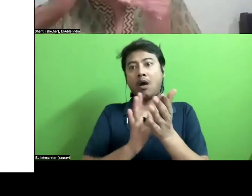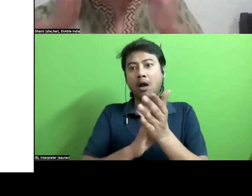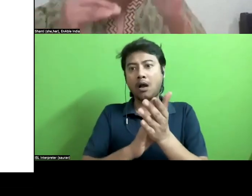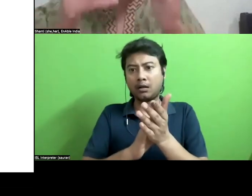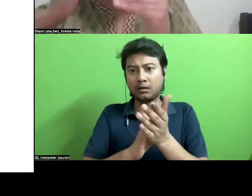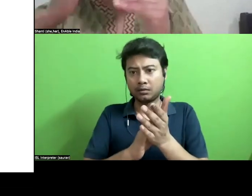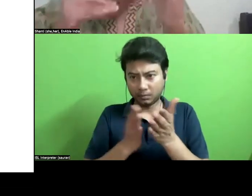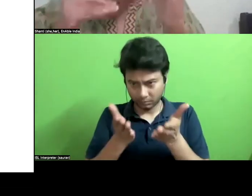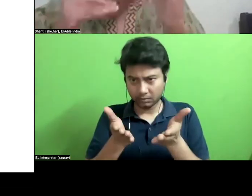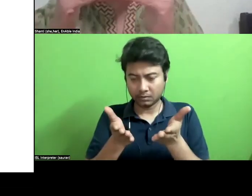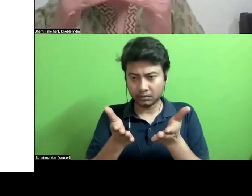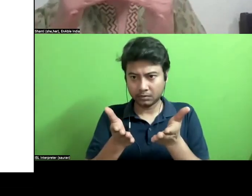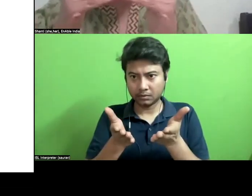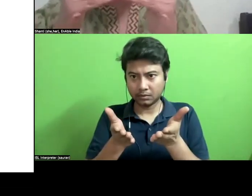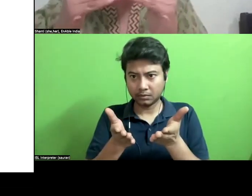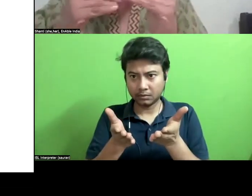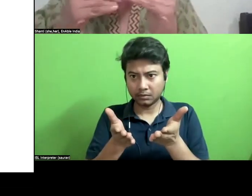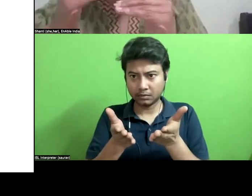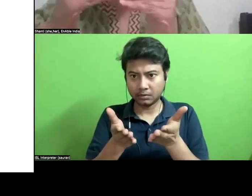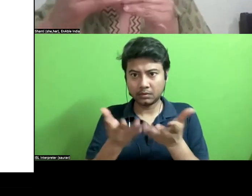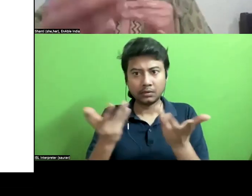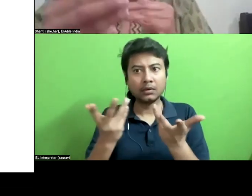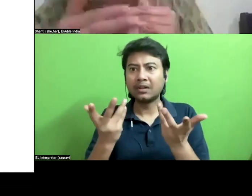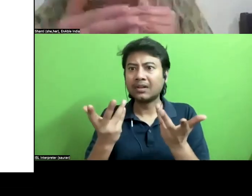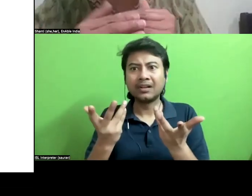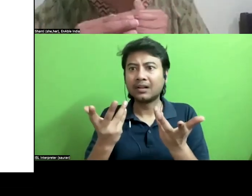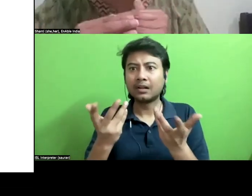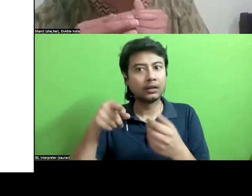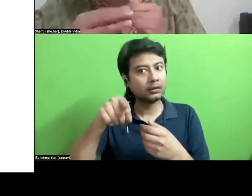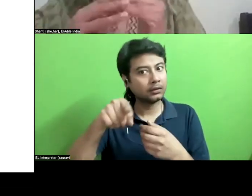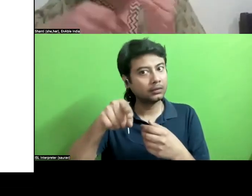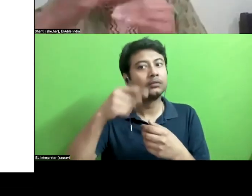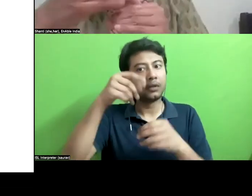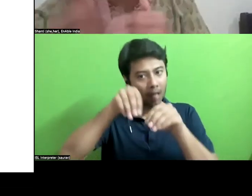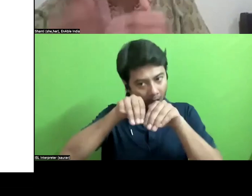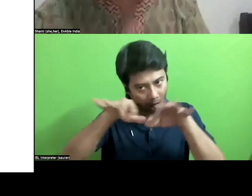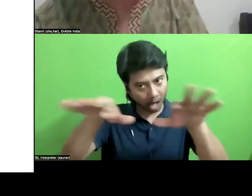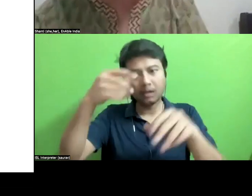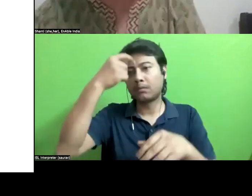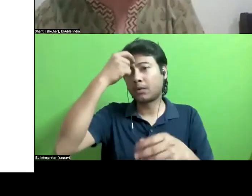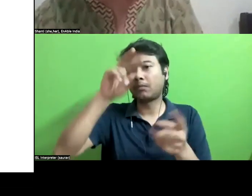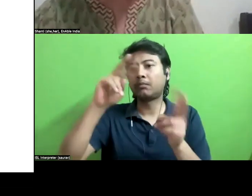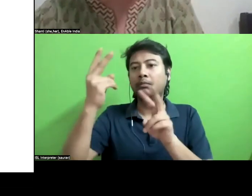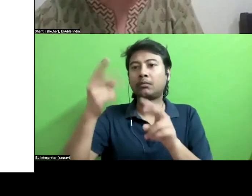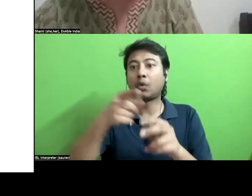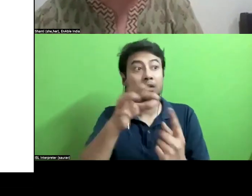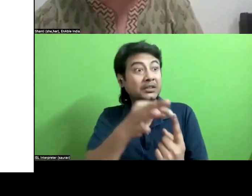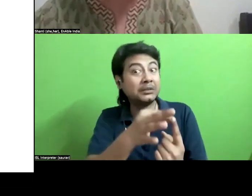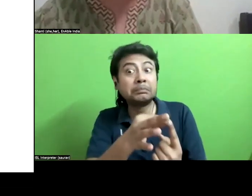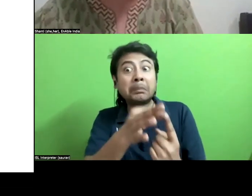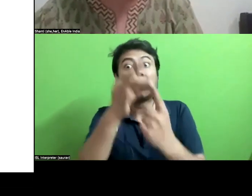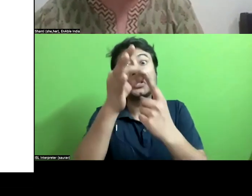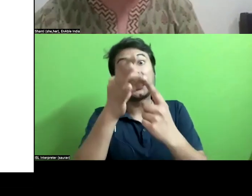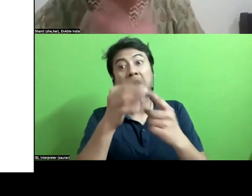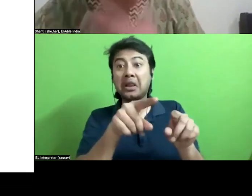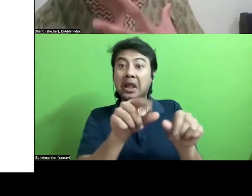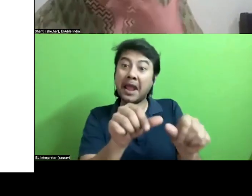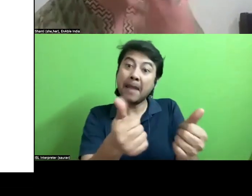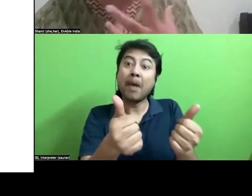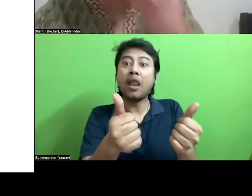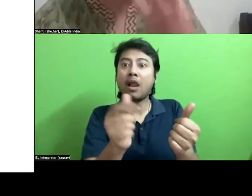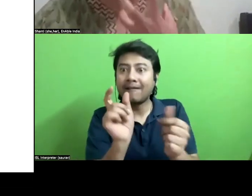can sometimes create a problem when you are called specially abled, etc. So we need to think of this